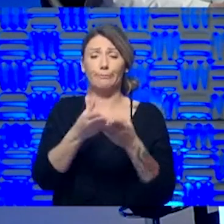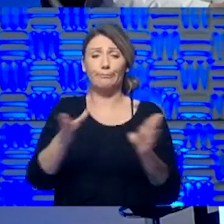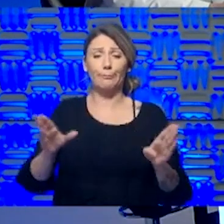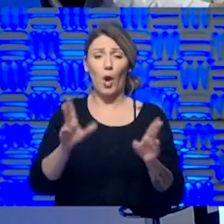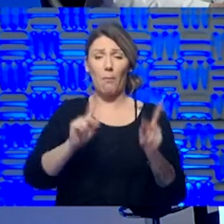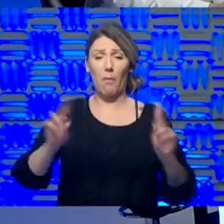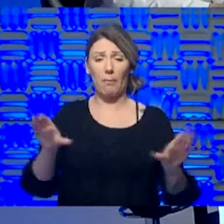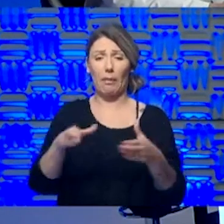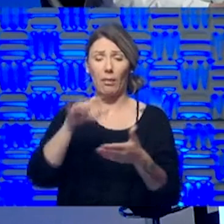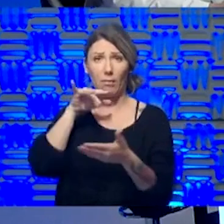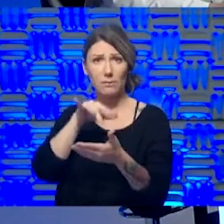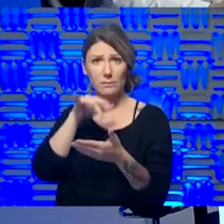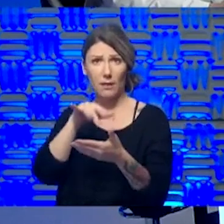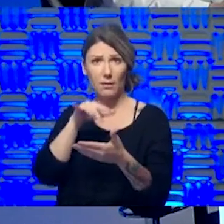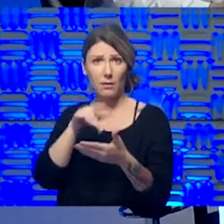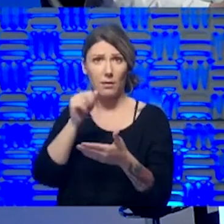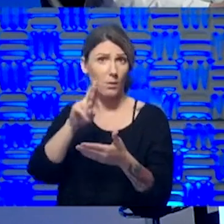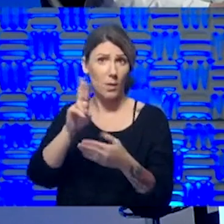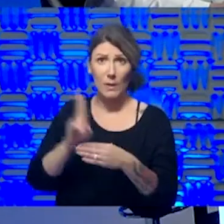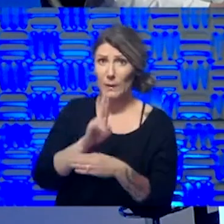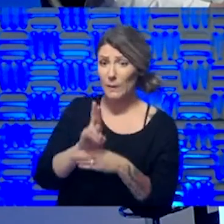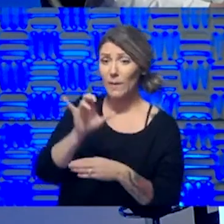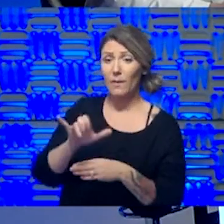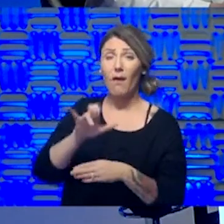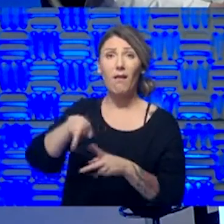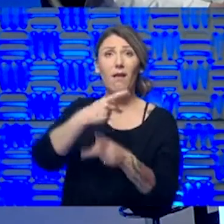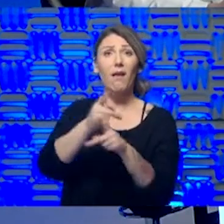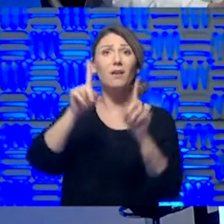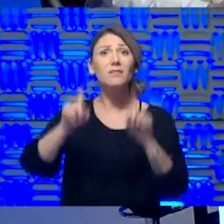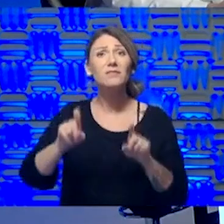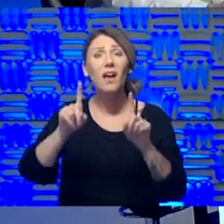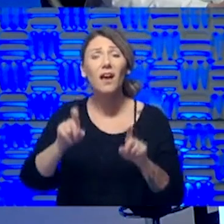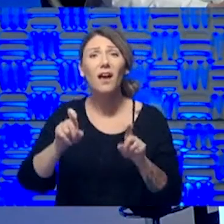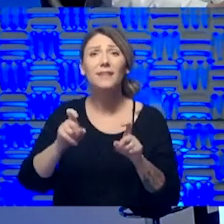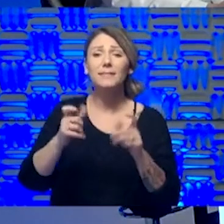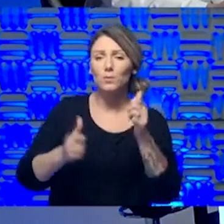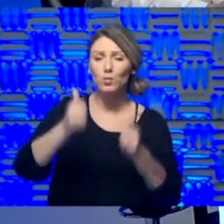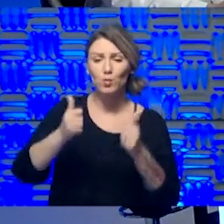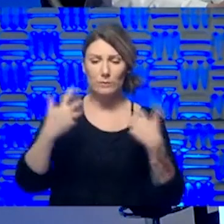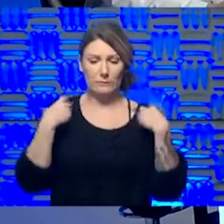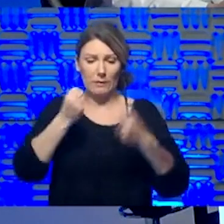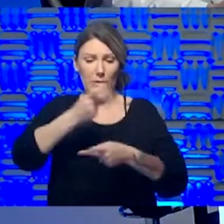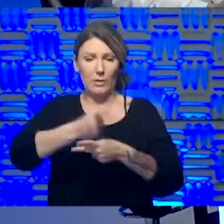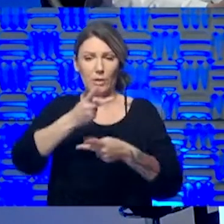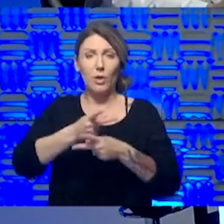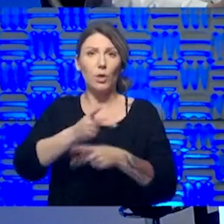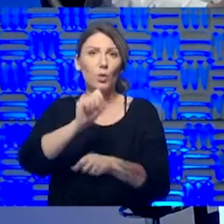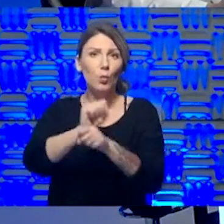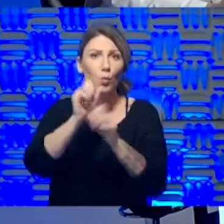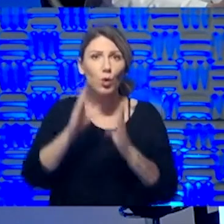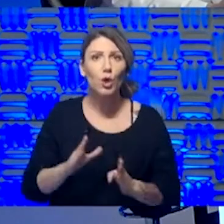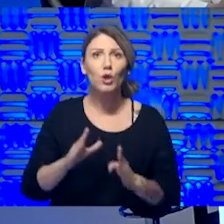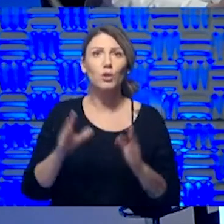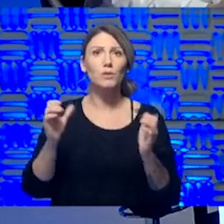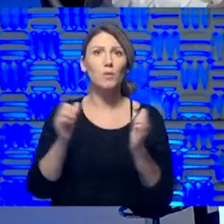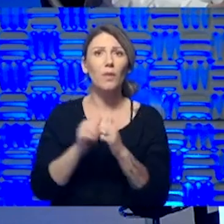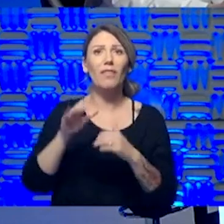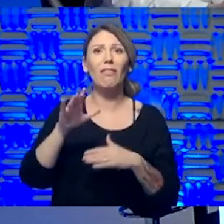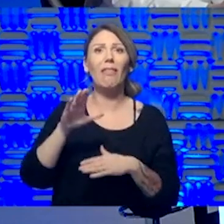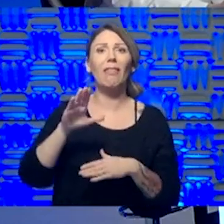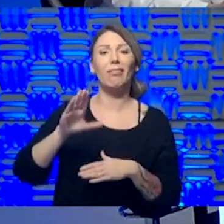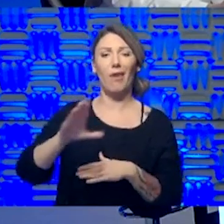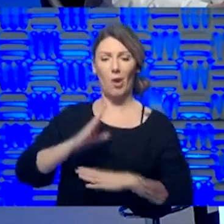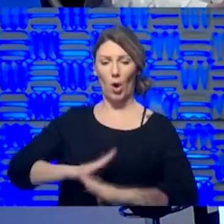even use antibody testing to see which healthcare workers already have some measure of immunity? Oh, that's a great